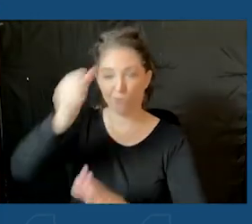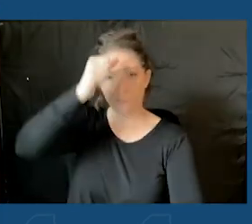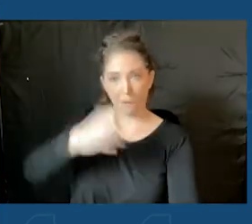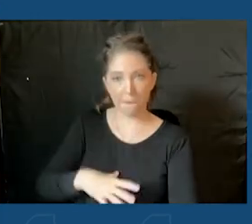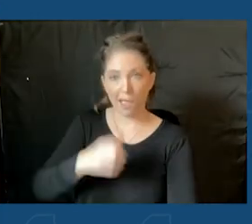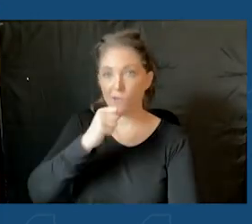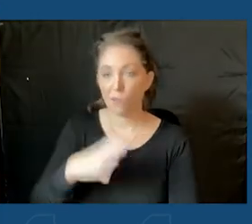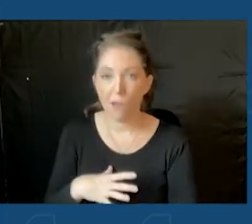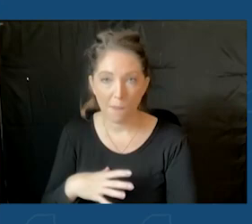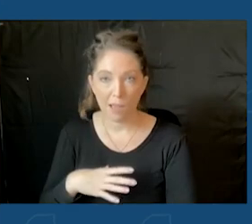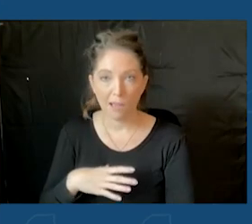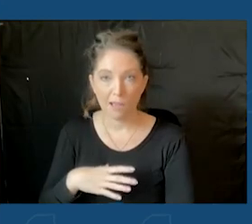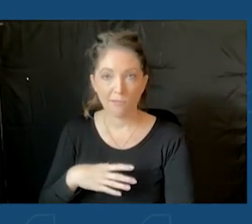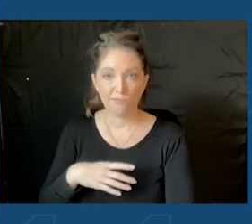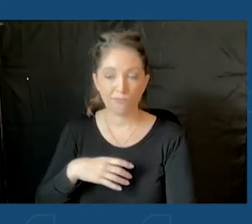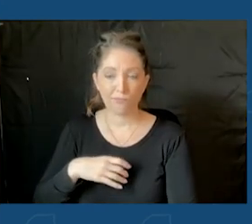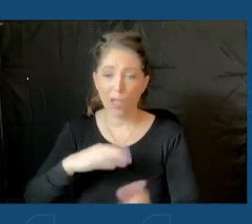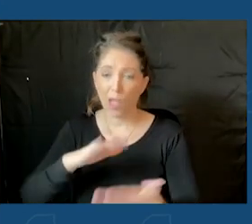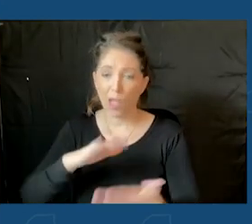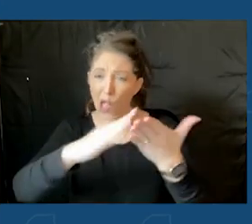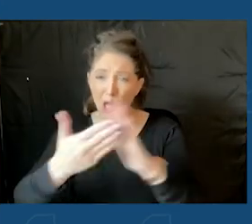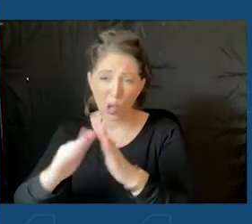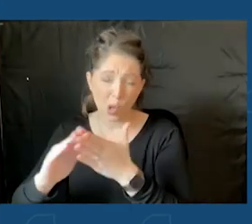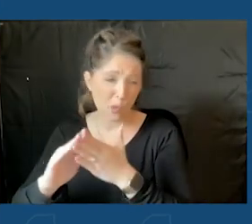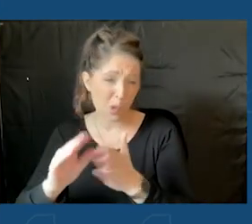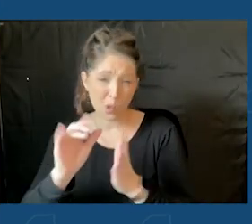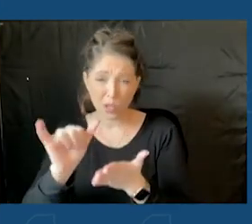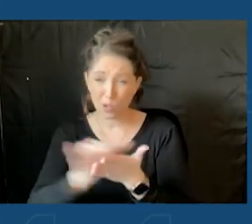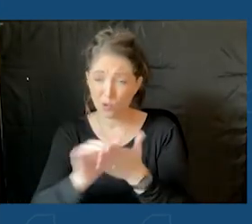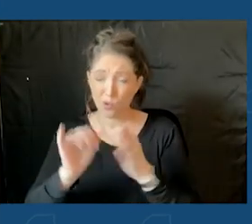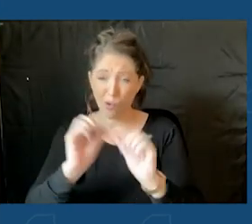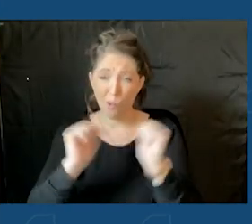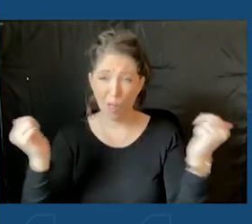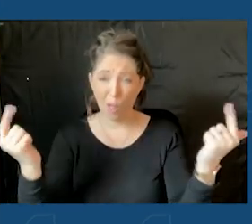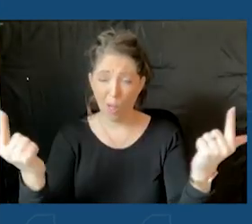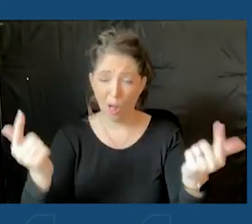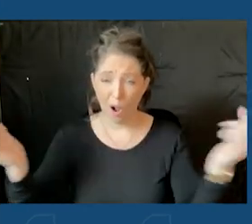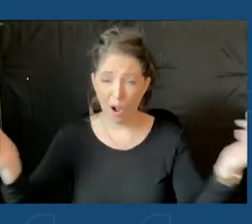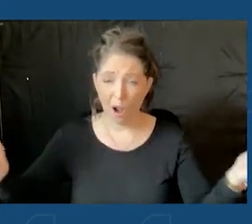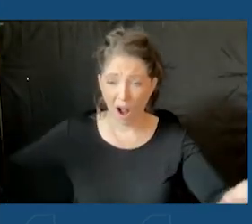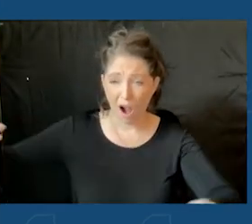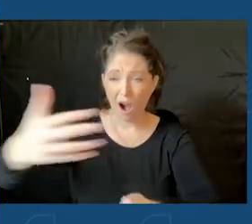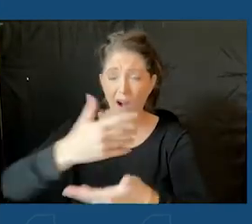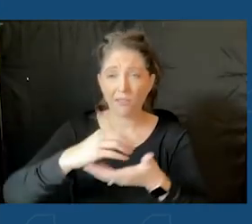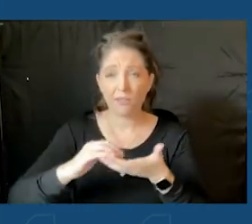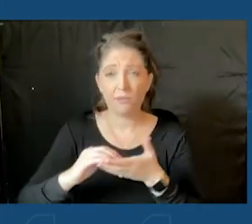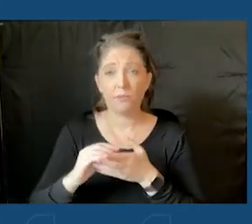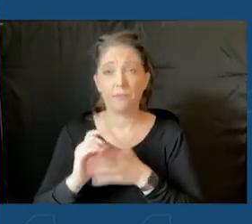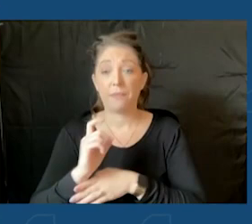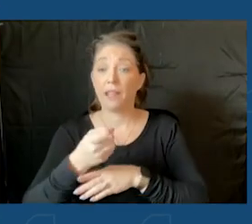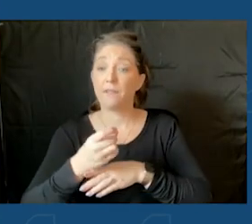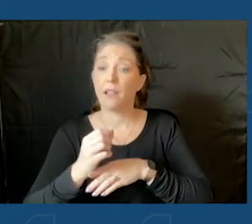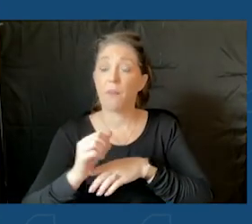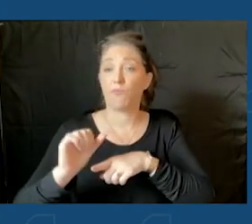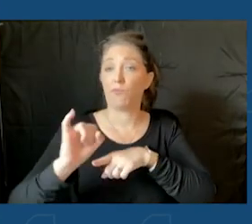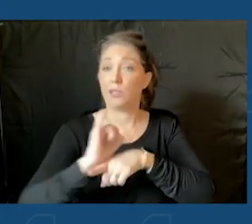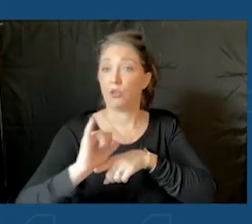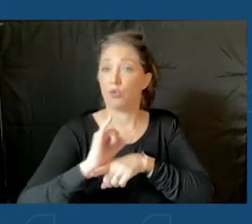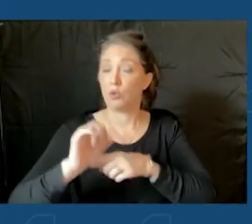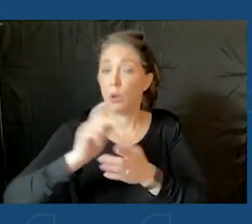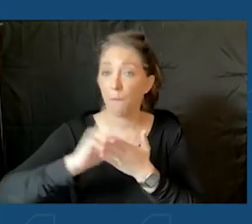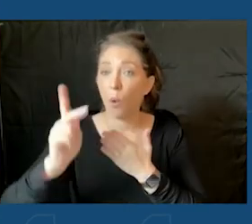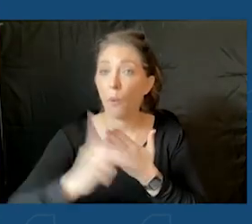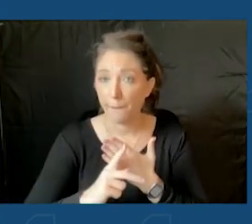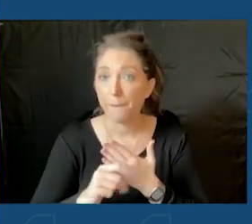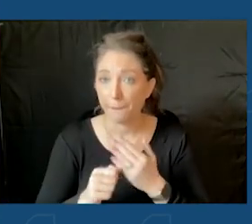of the communities in New York City and puts them into an apprenticeship program. And they train